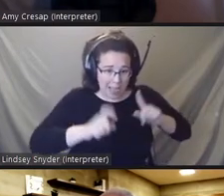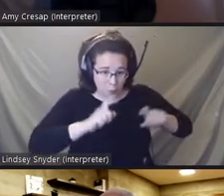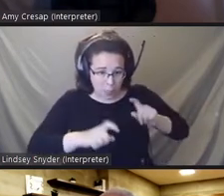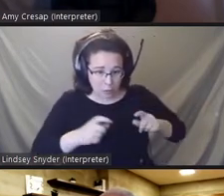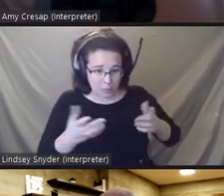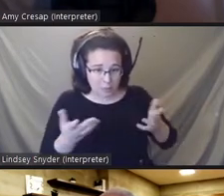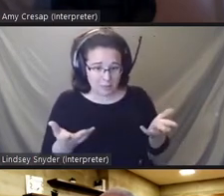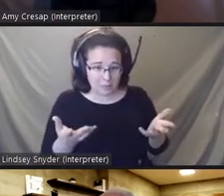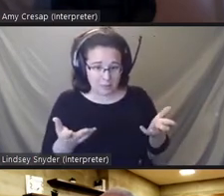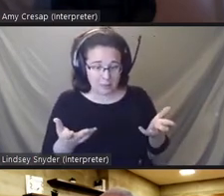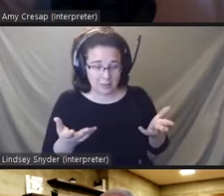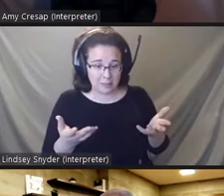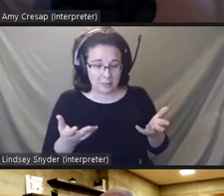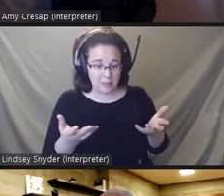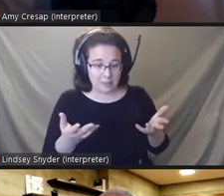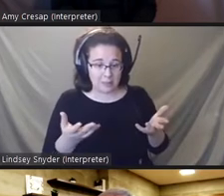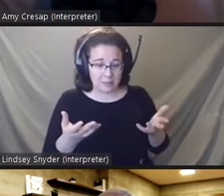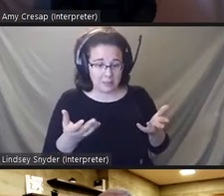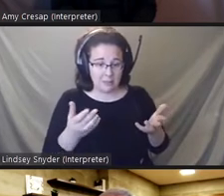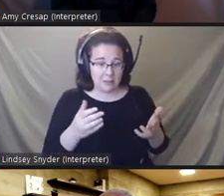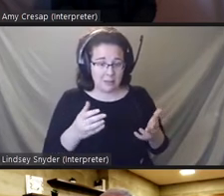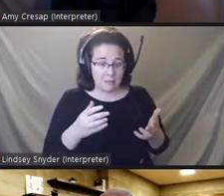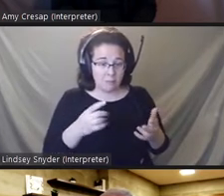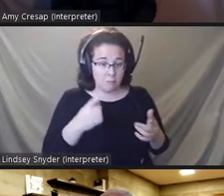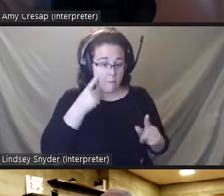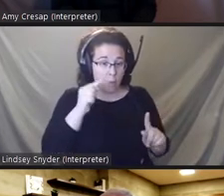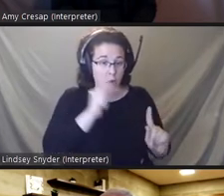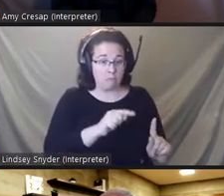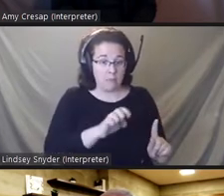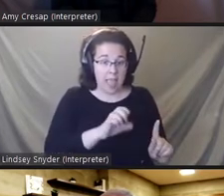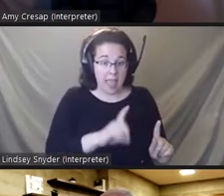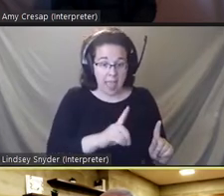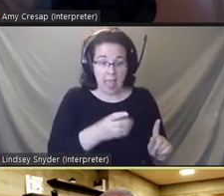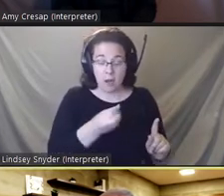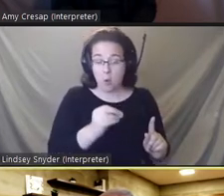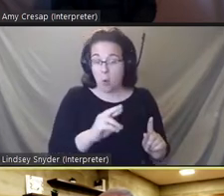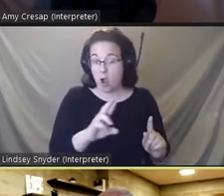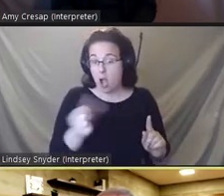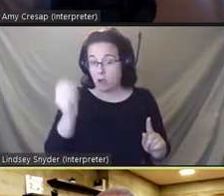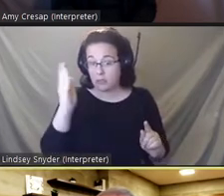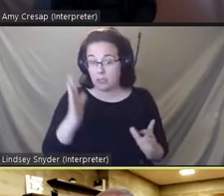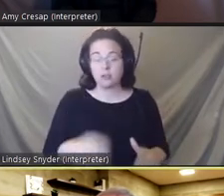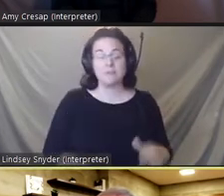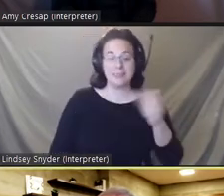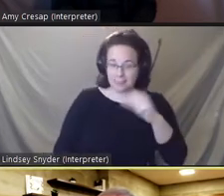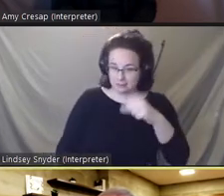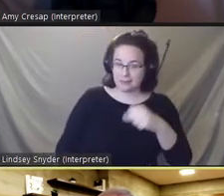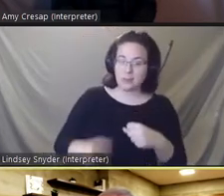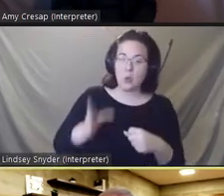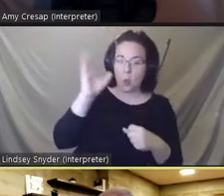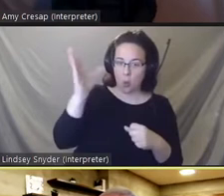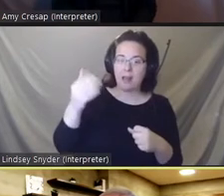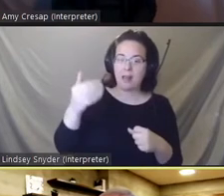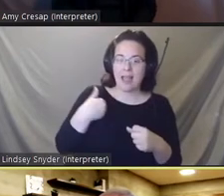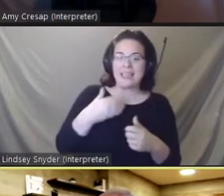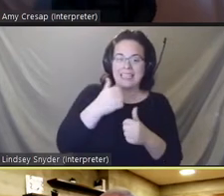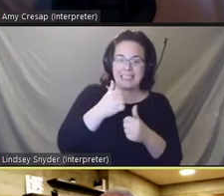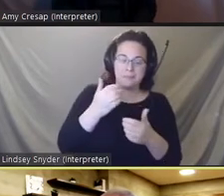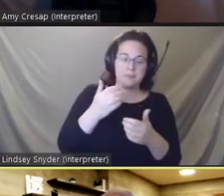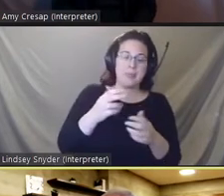questions of Ed and others? Yes, we're going to have questions at the end of each